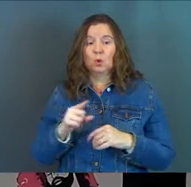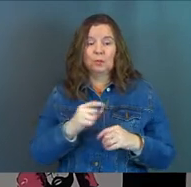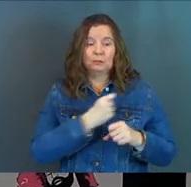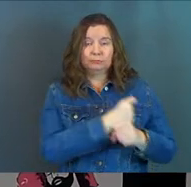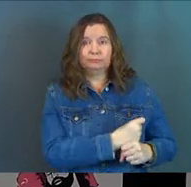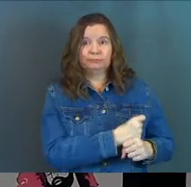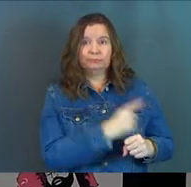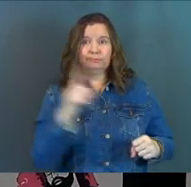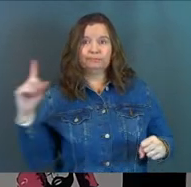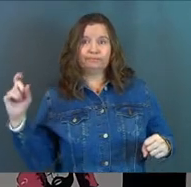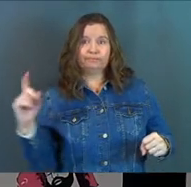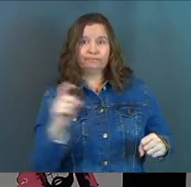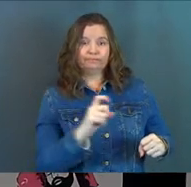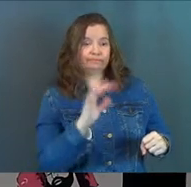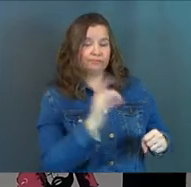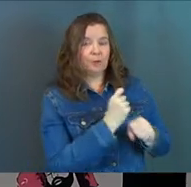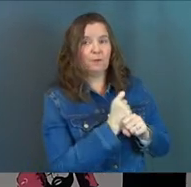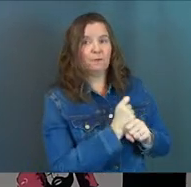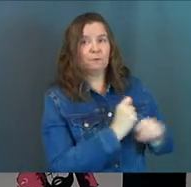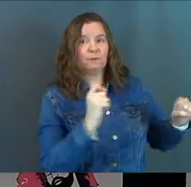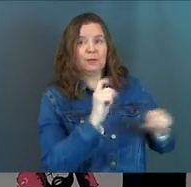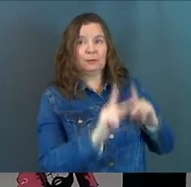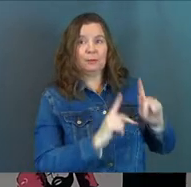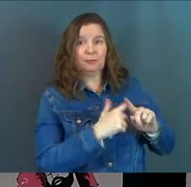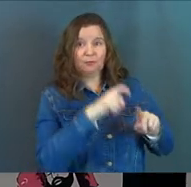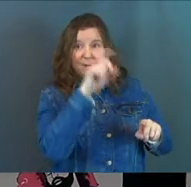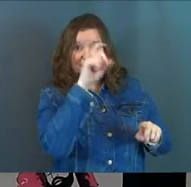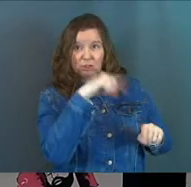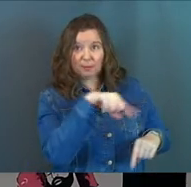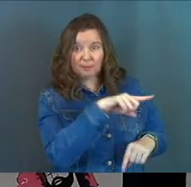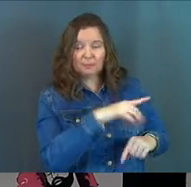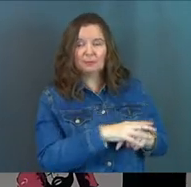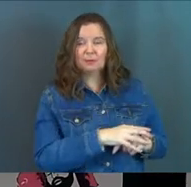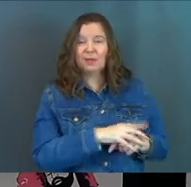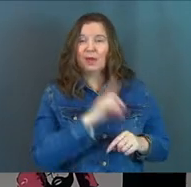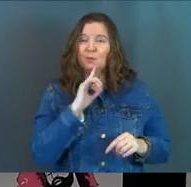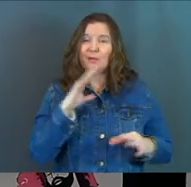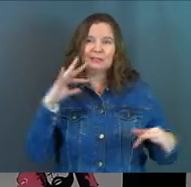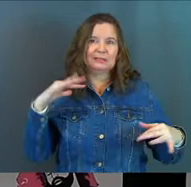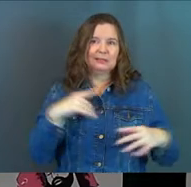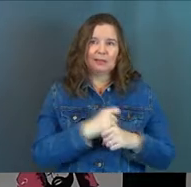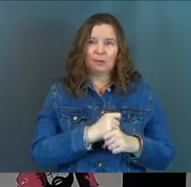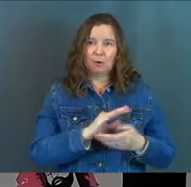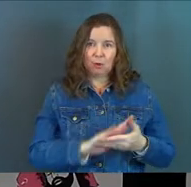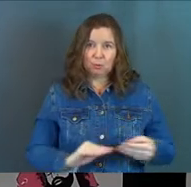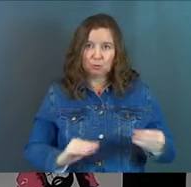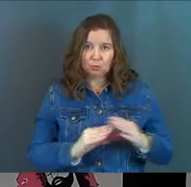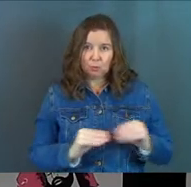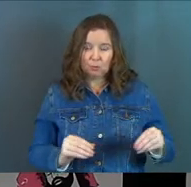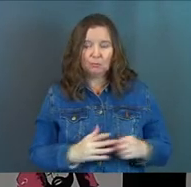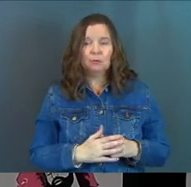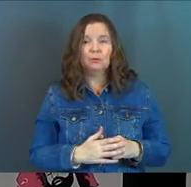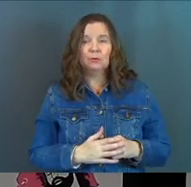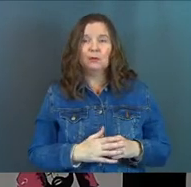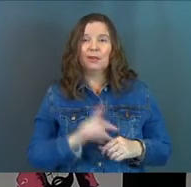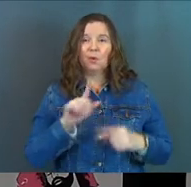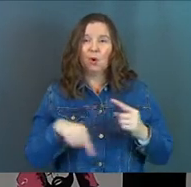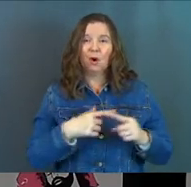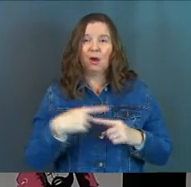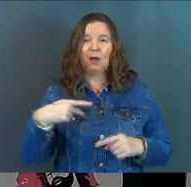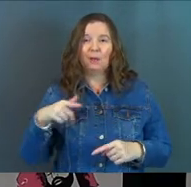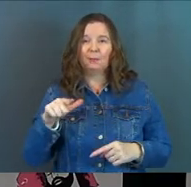free his people out of Egypt, the Israelites out of Egypt. And just to really summarize the story down, there were all these